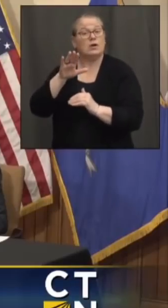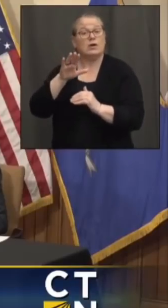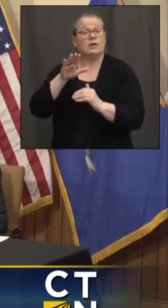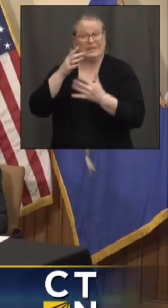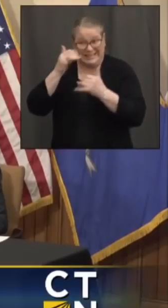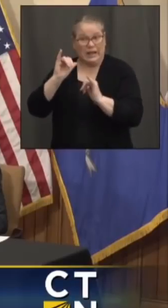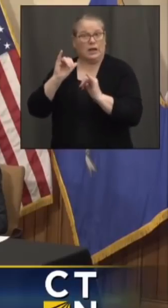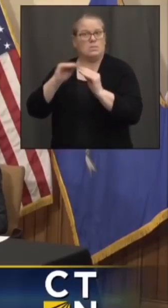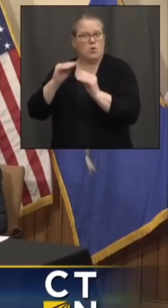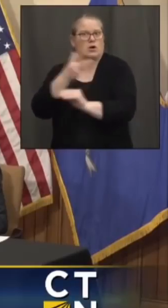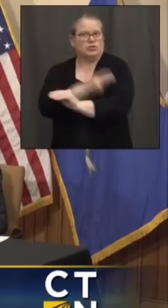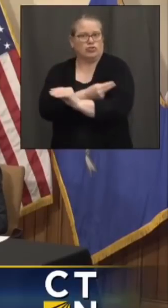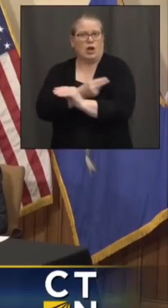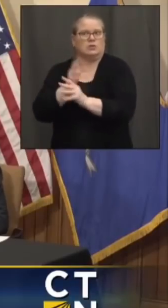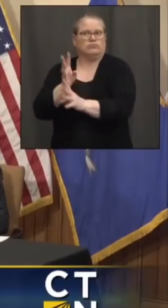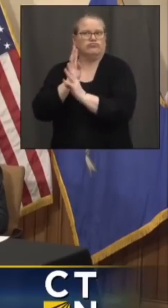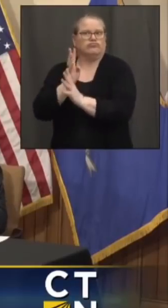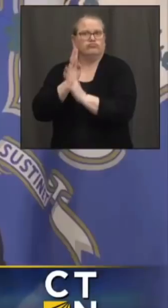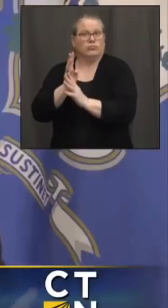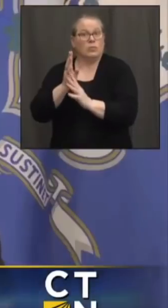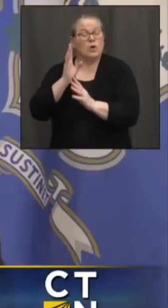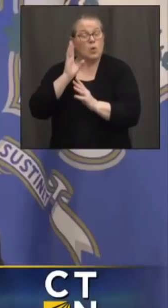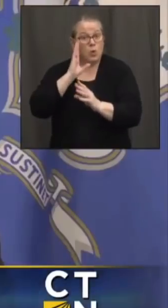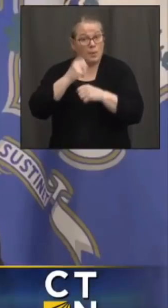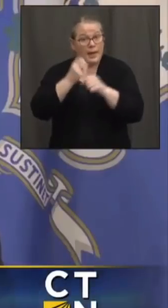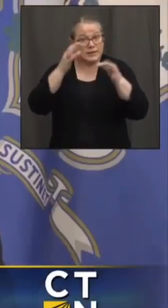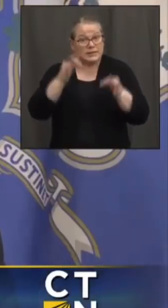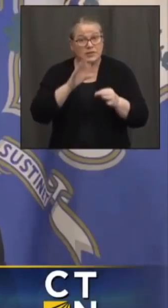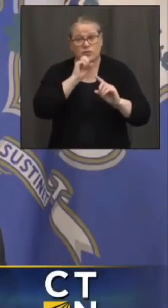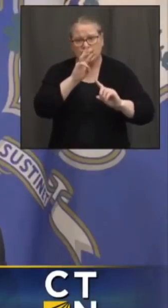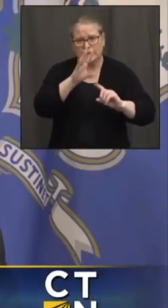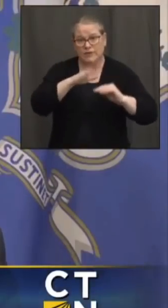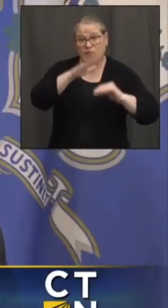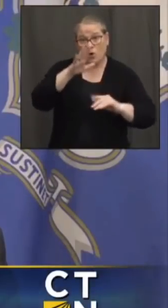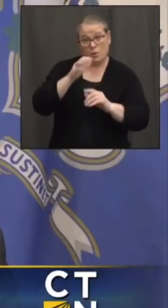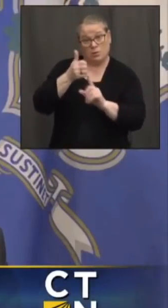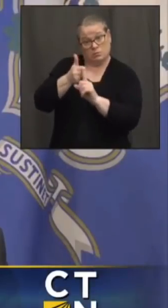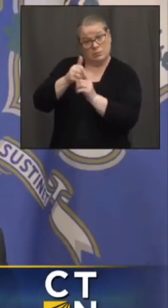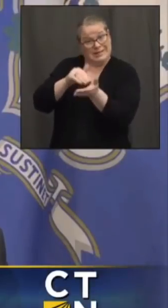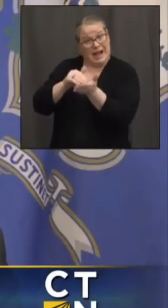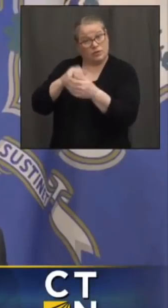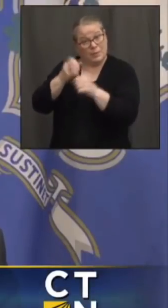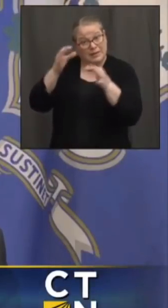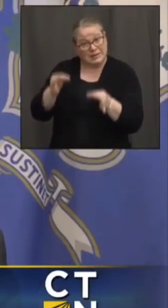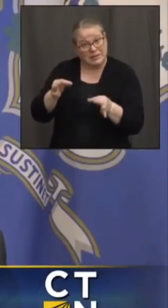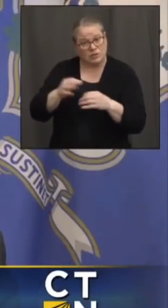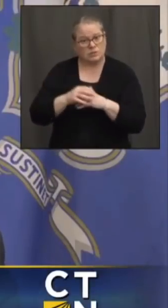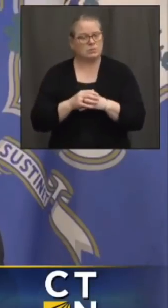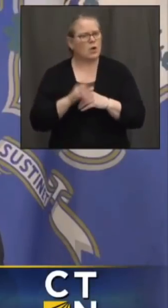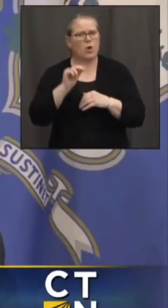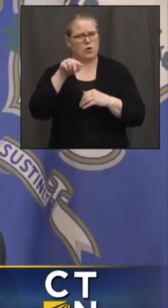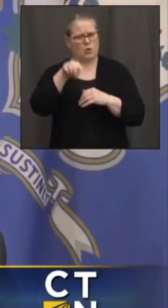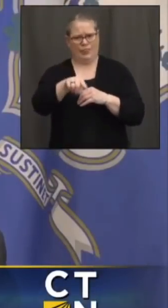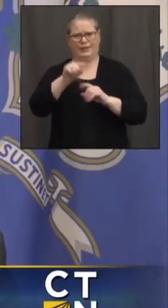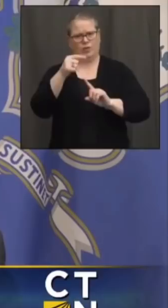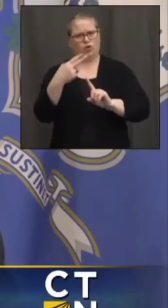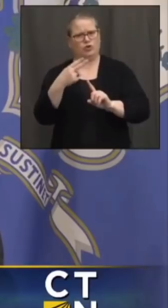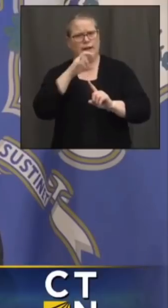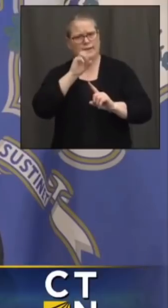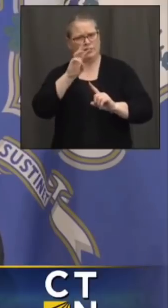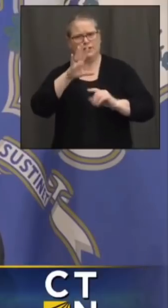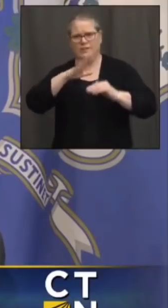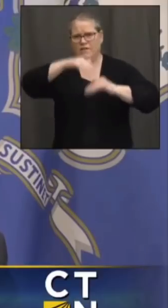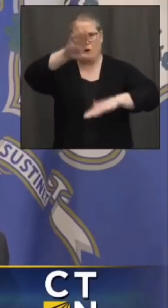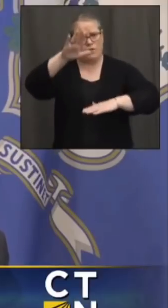for those ages 65? No, everybody will be available on Thursday for 65 and over. You can go to the website